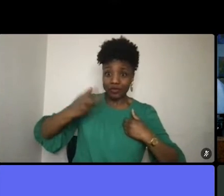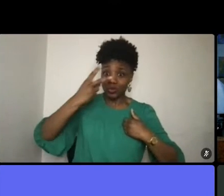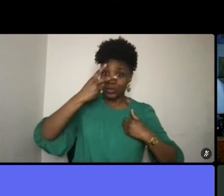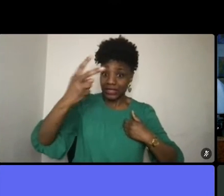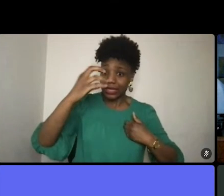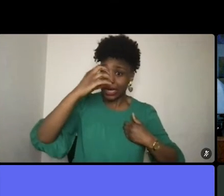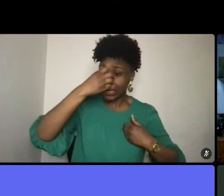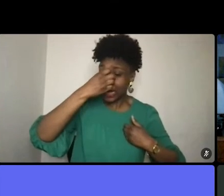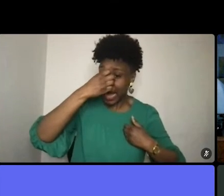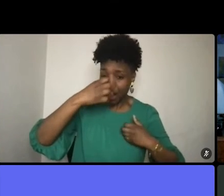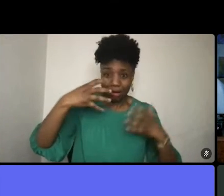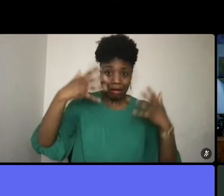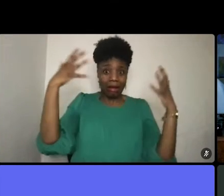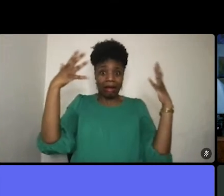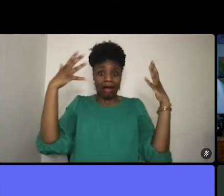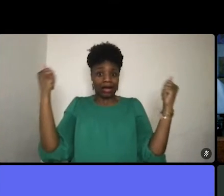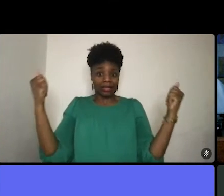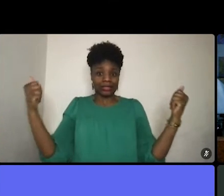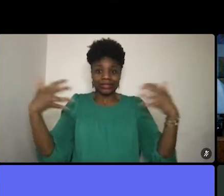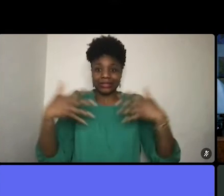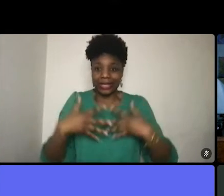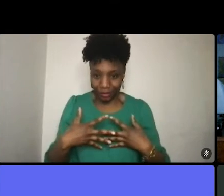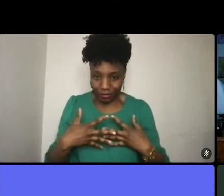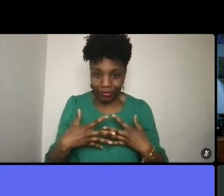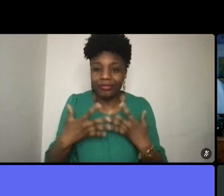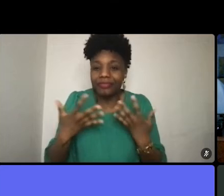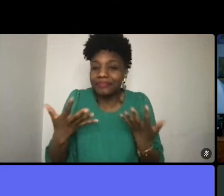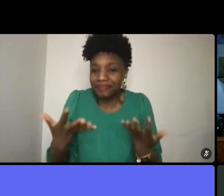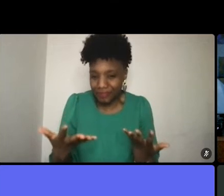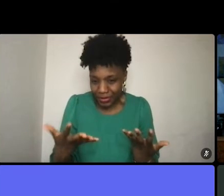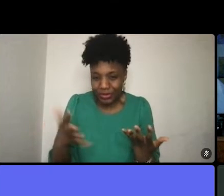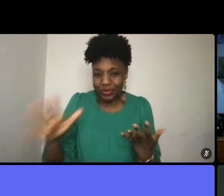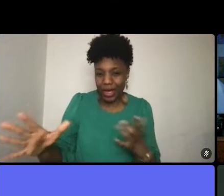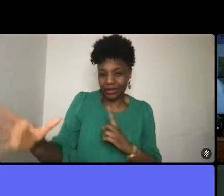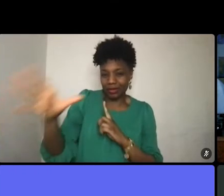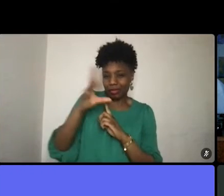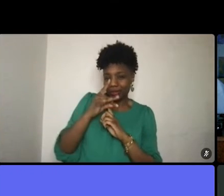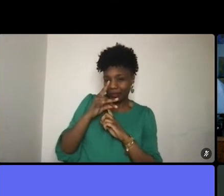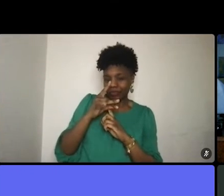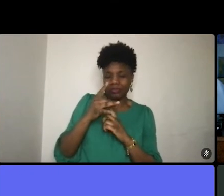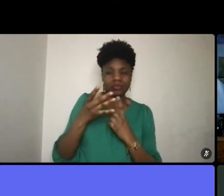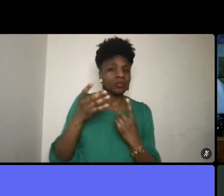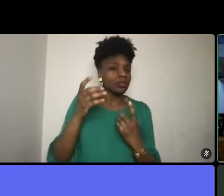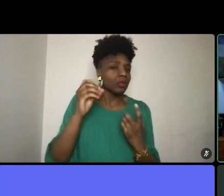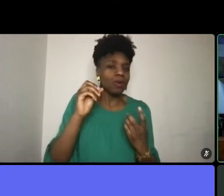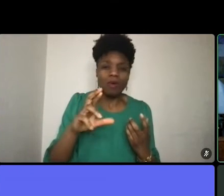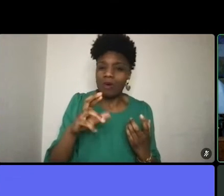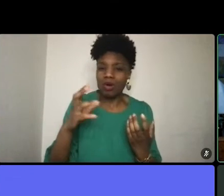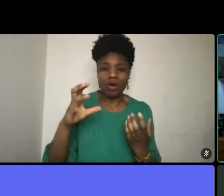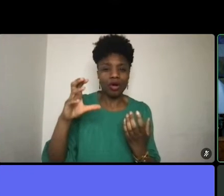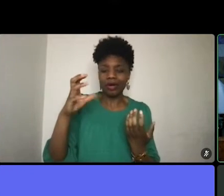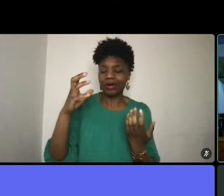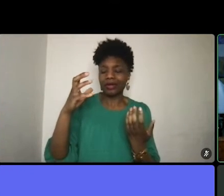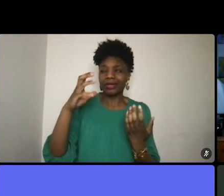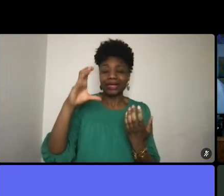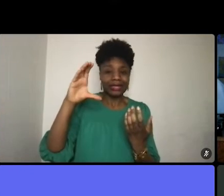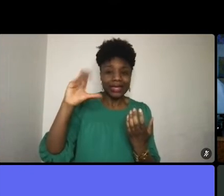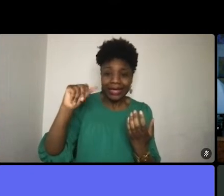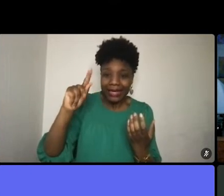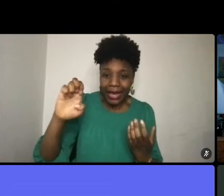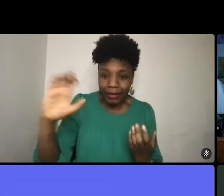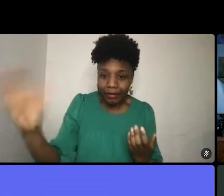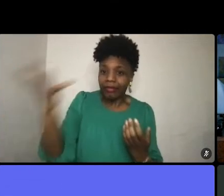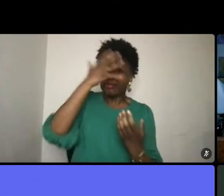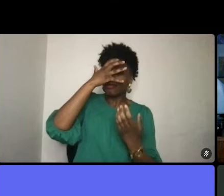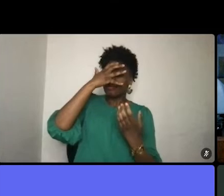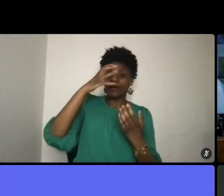pop, boom in your face, cake, pie, any. right. So you afraid to eat cake, you afraid to eat pie. You got So traumatized.